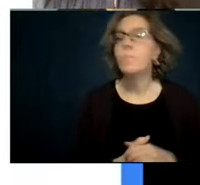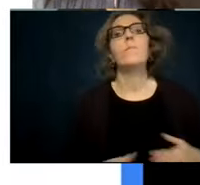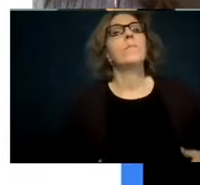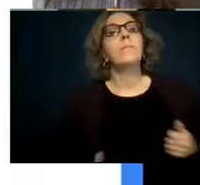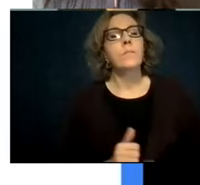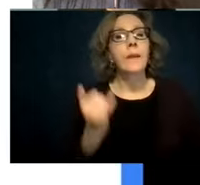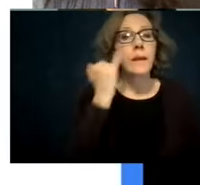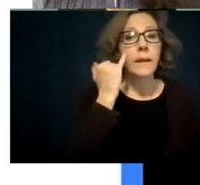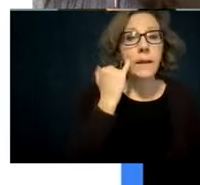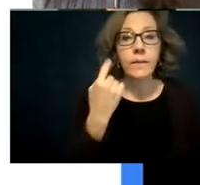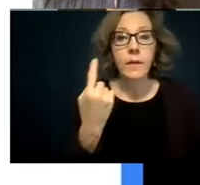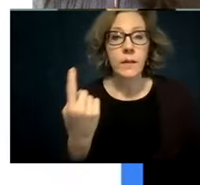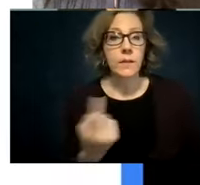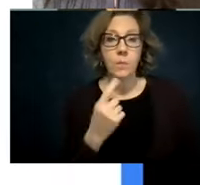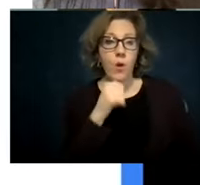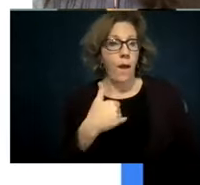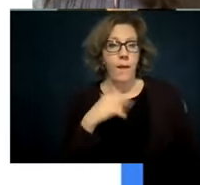doesn't have DDS services